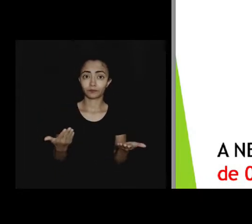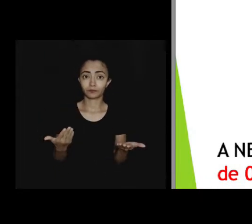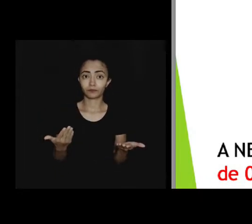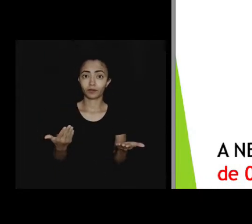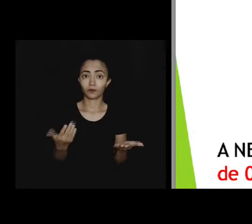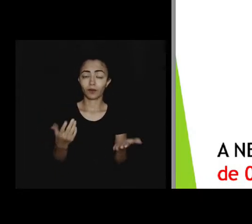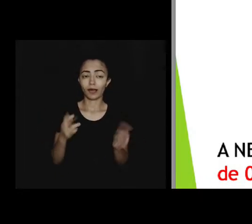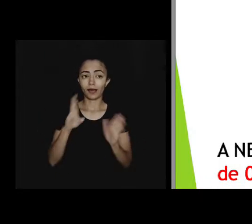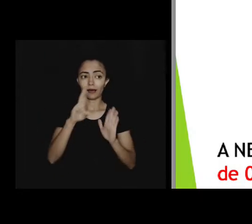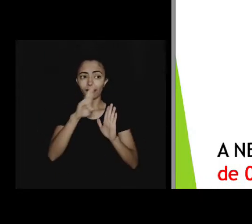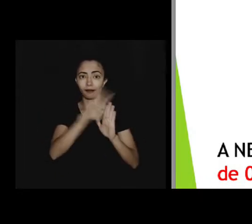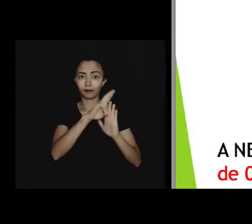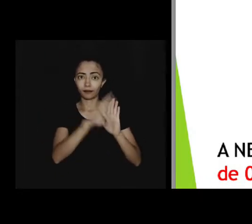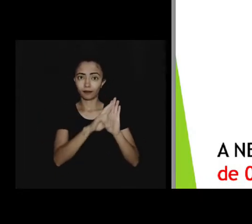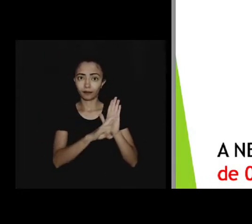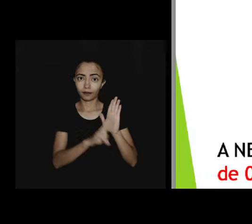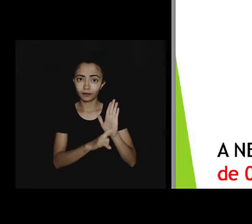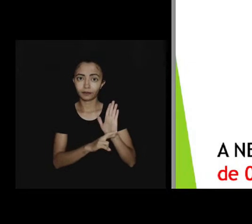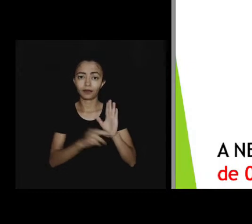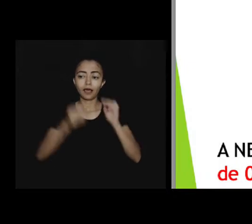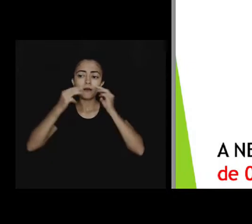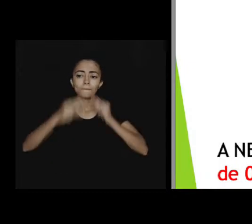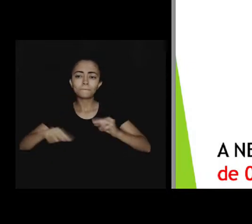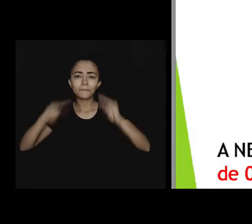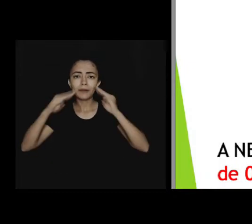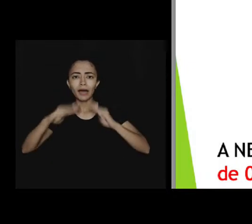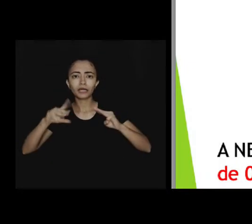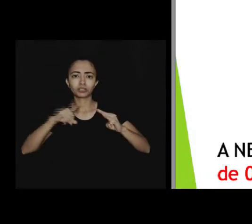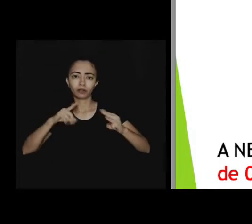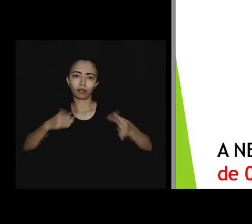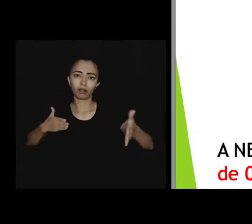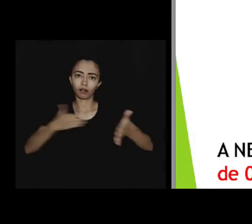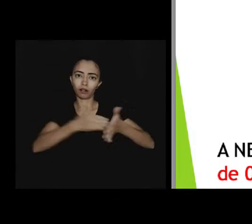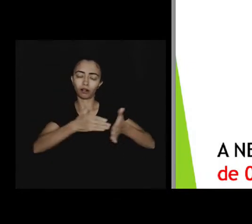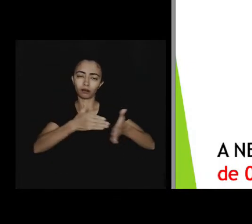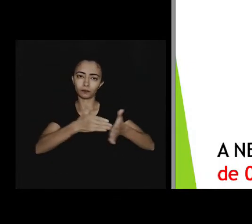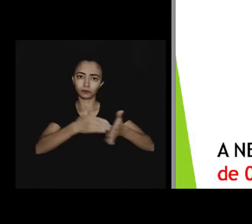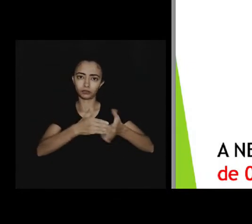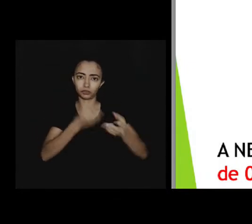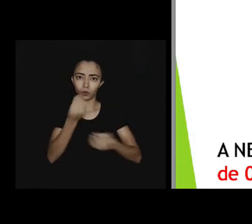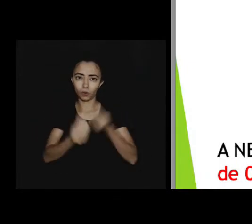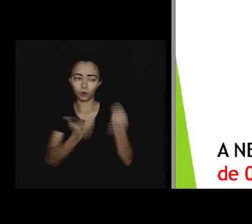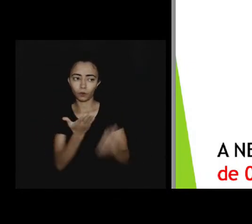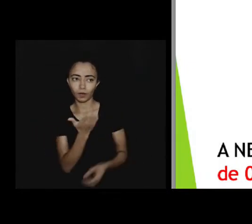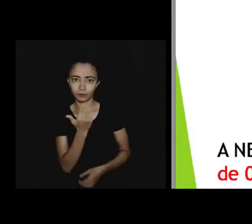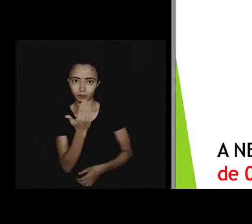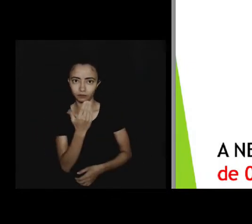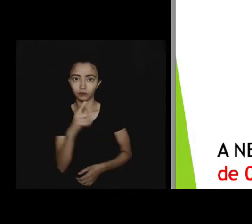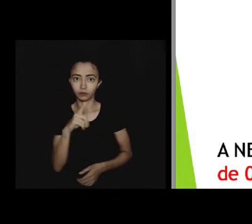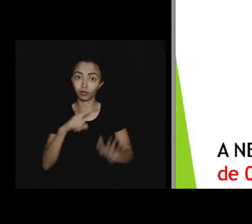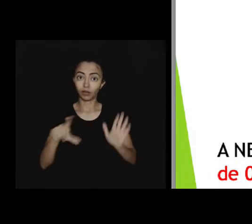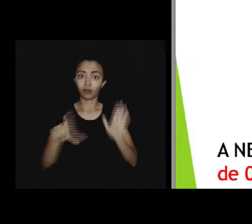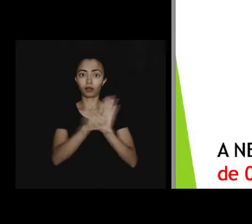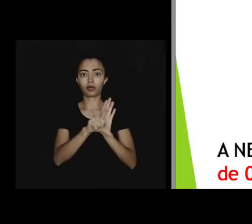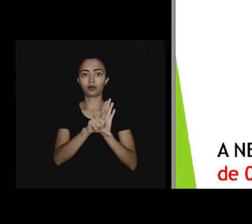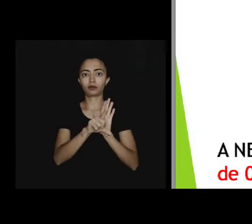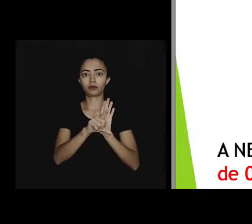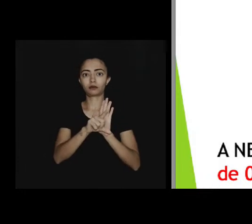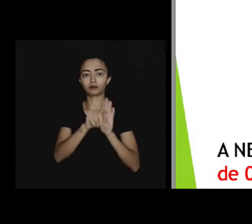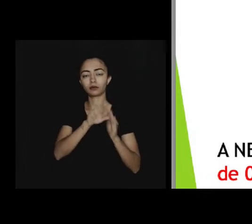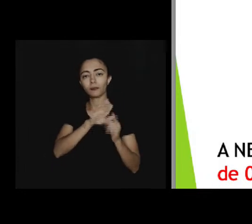So the restriction, the limit of where the propaganda can reach for these